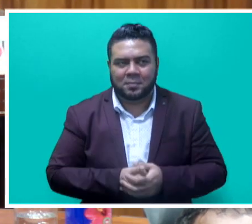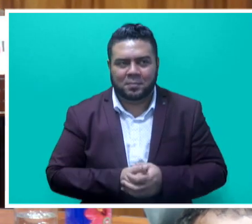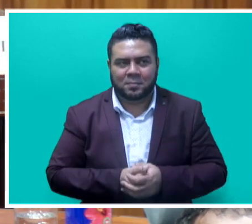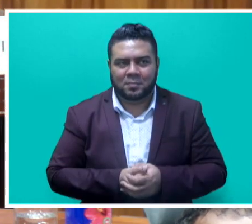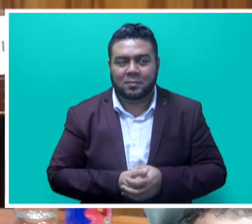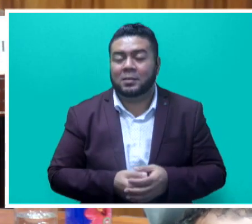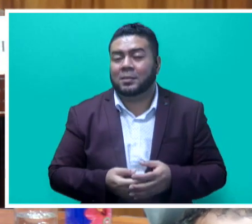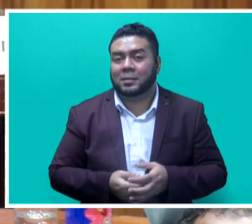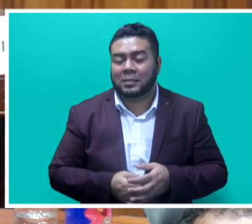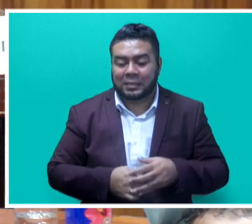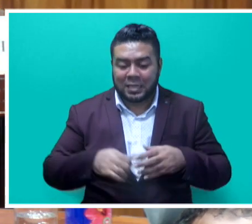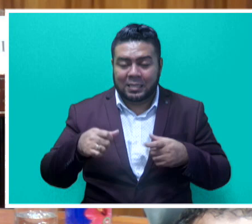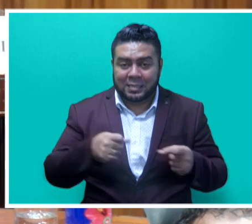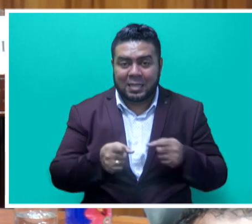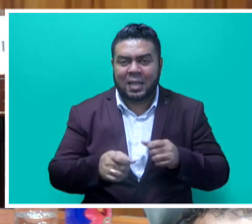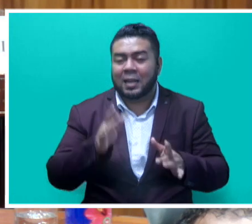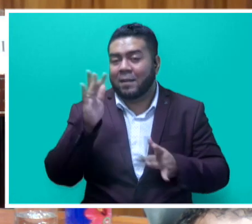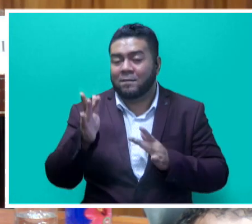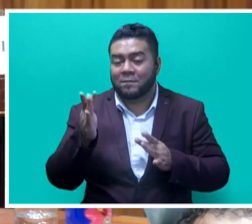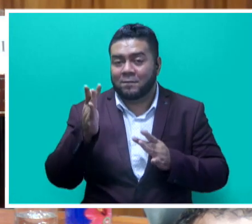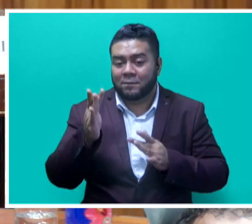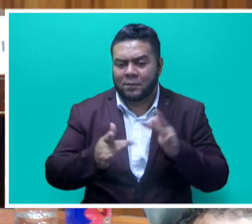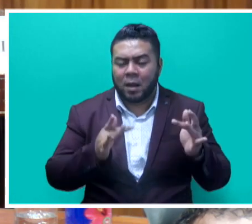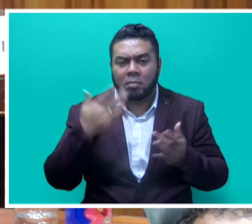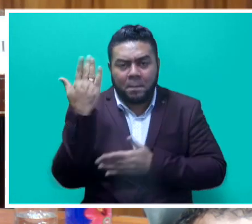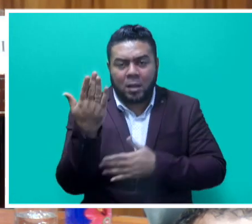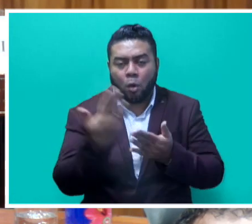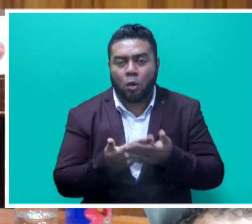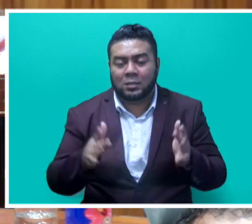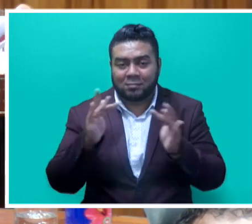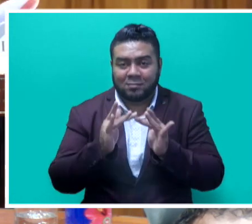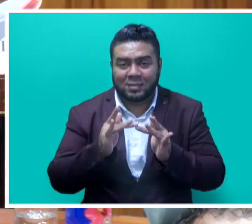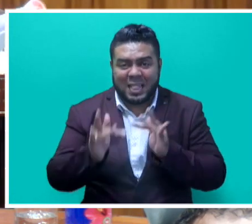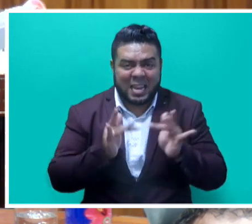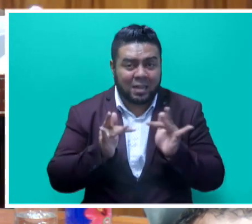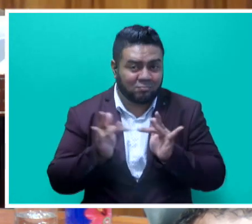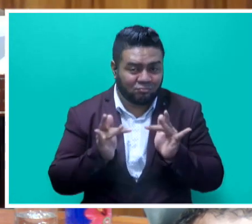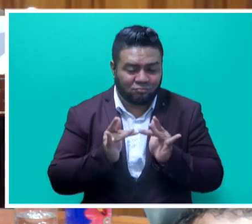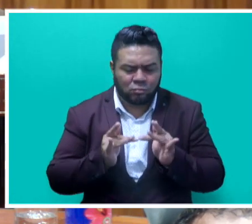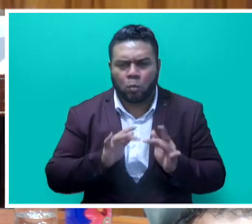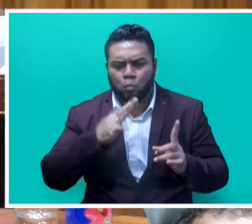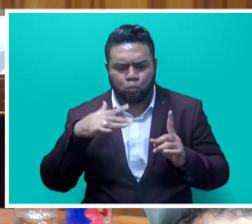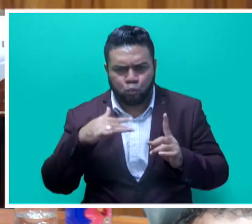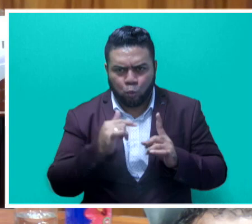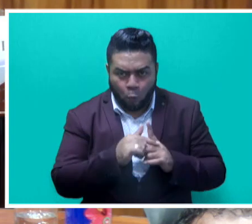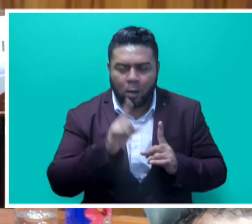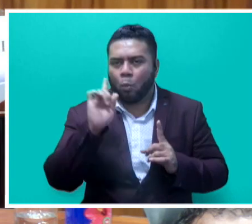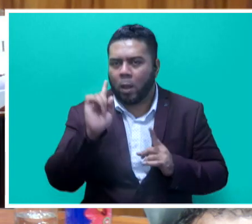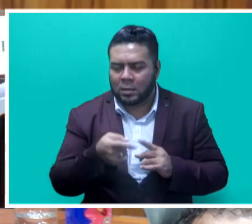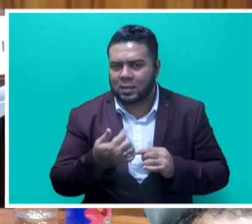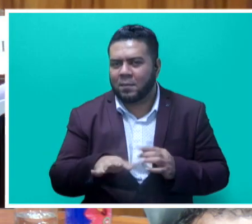Systemic faults on the internet connectivity for the core stations. The ministry has support